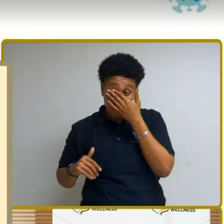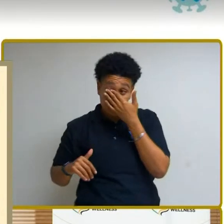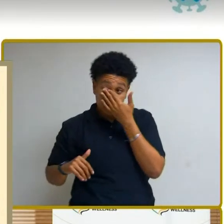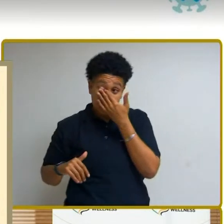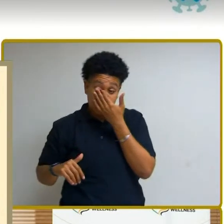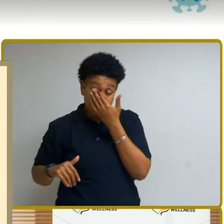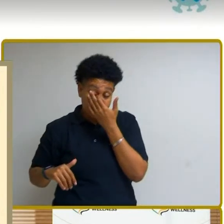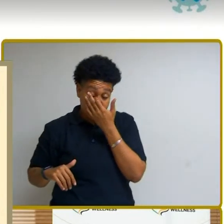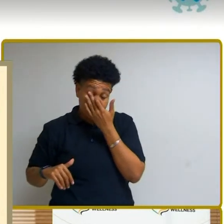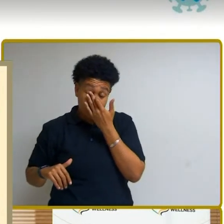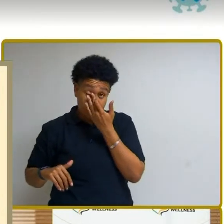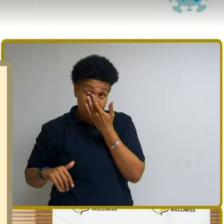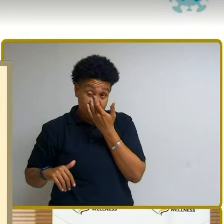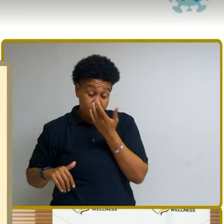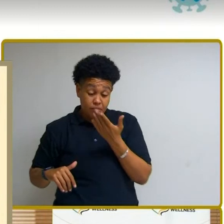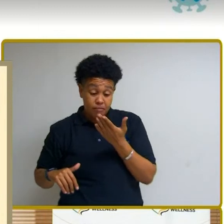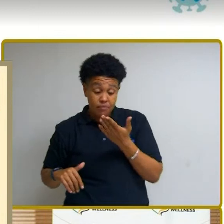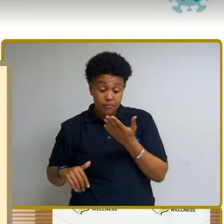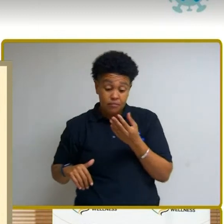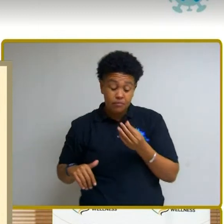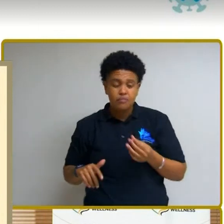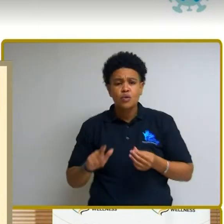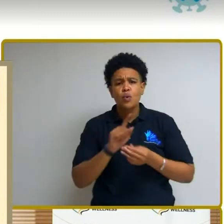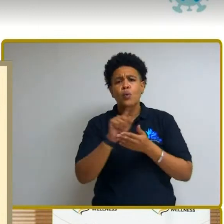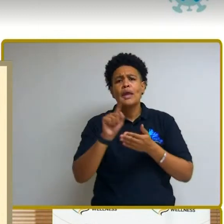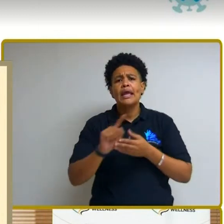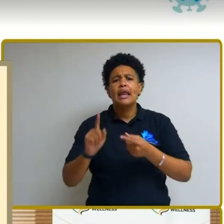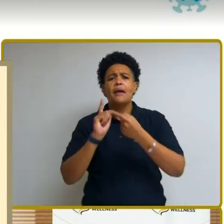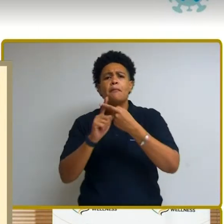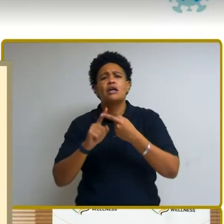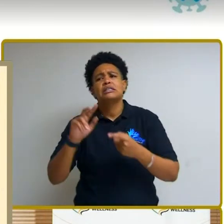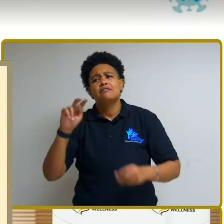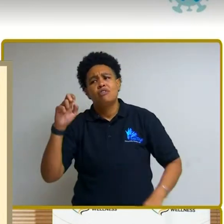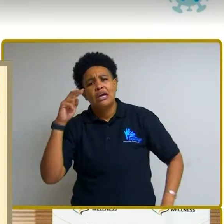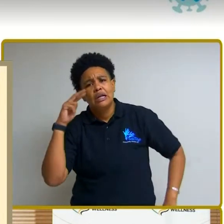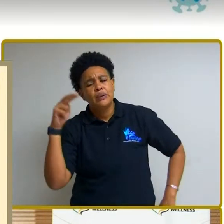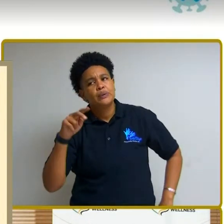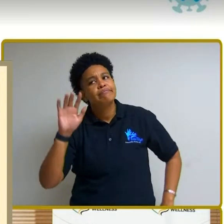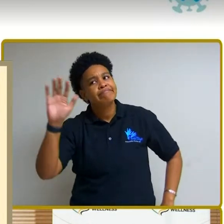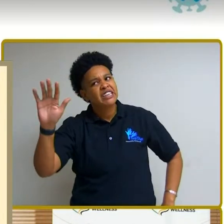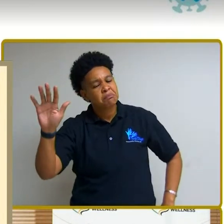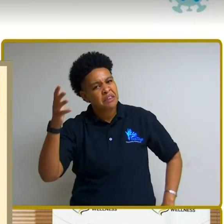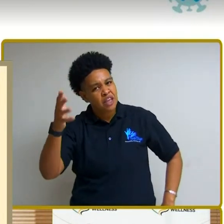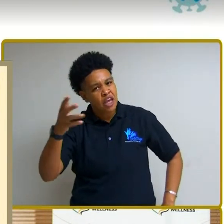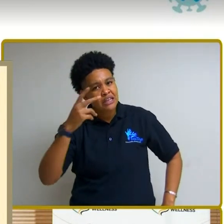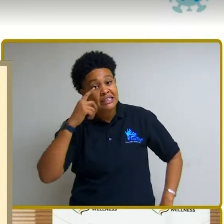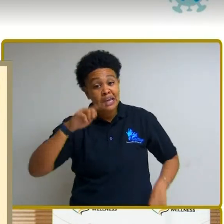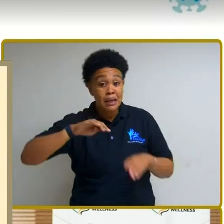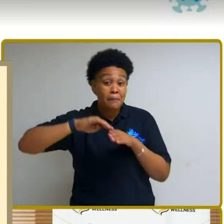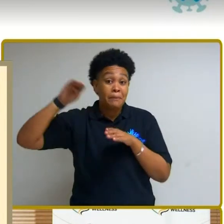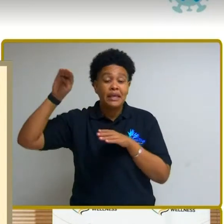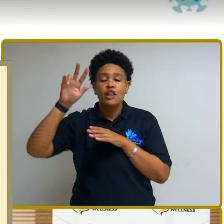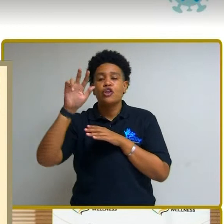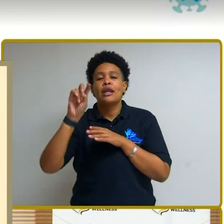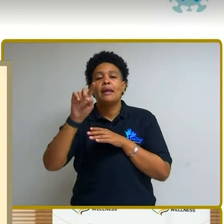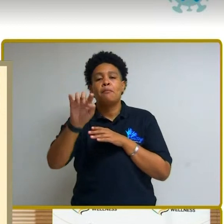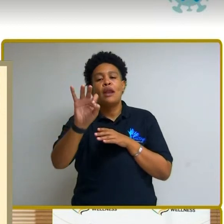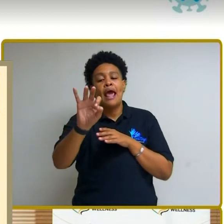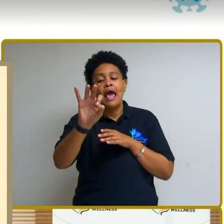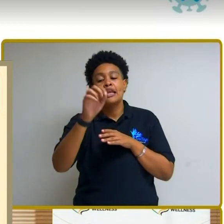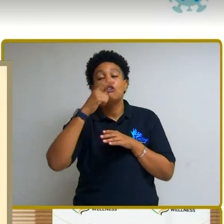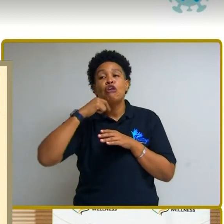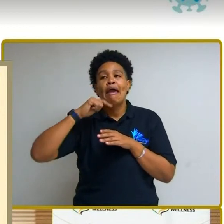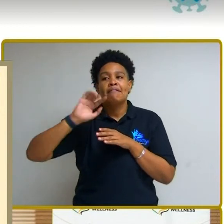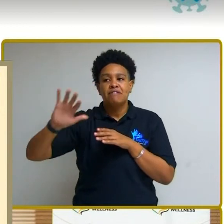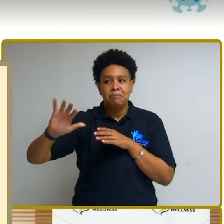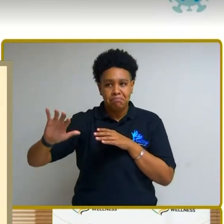This is the weekly positivity rate that we are looking at, and again, you would see the peak at 38.9 on the red,